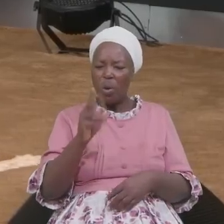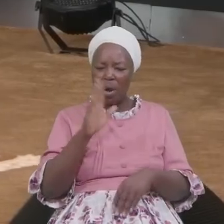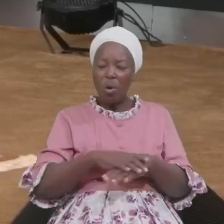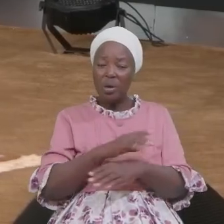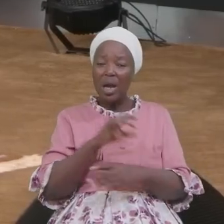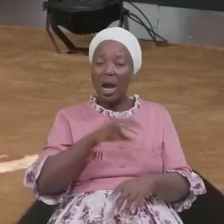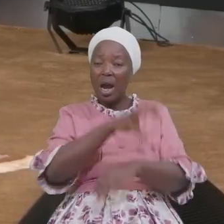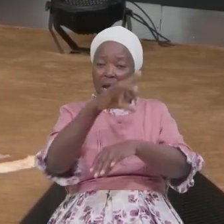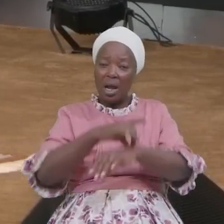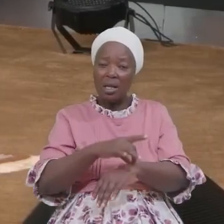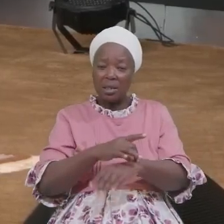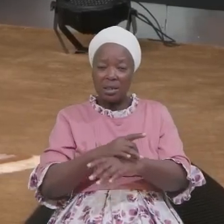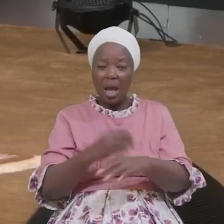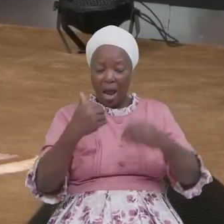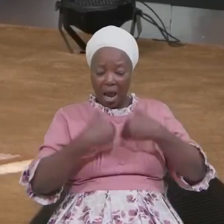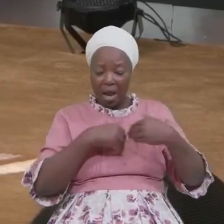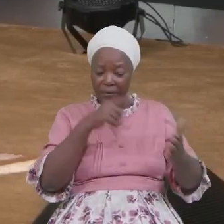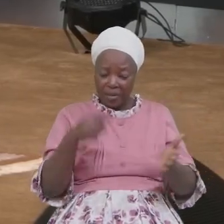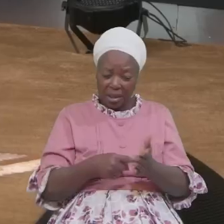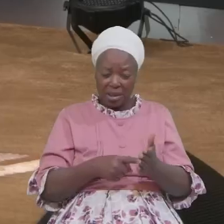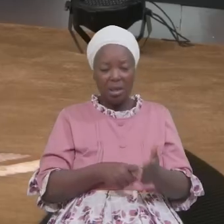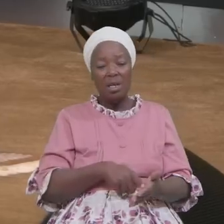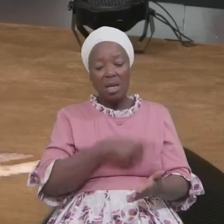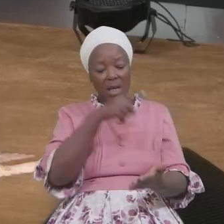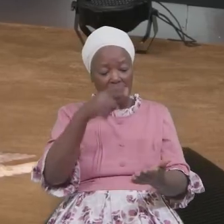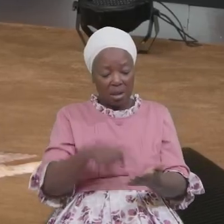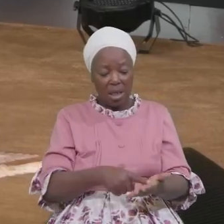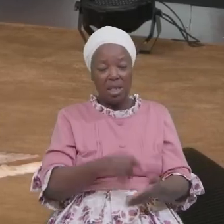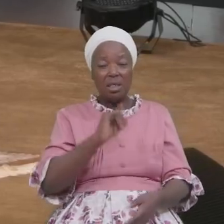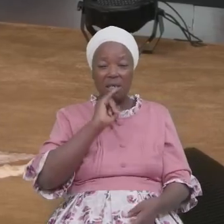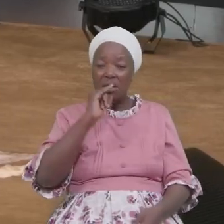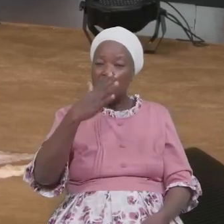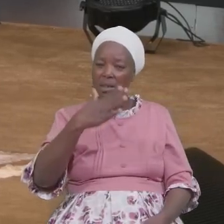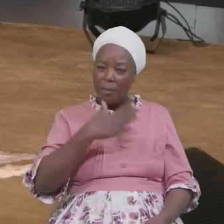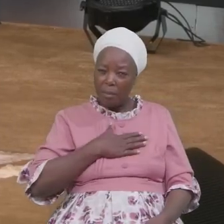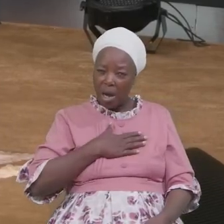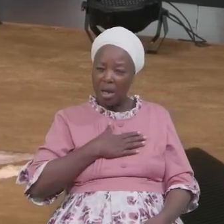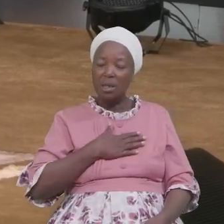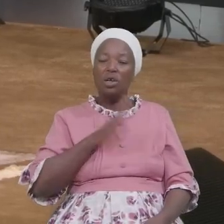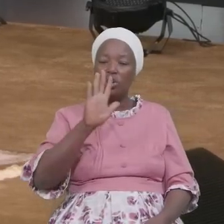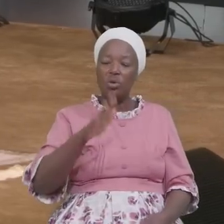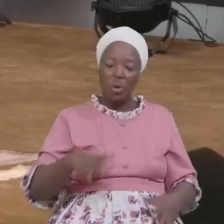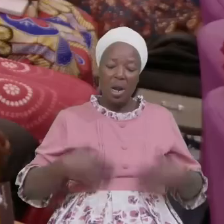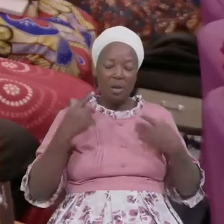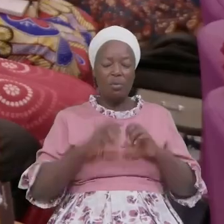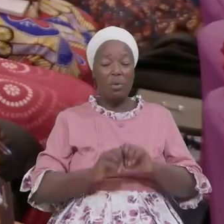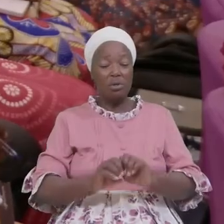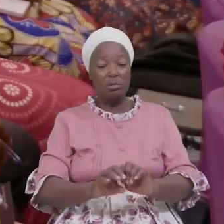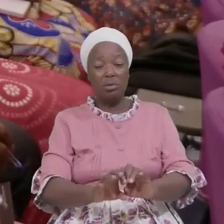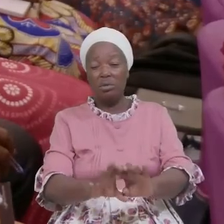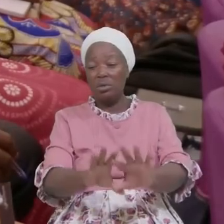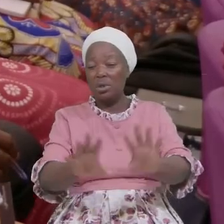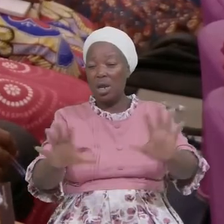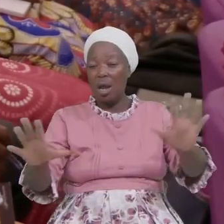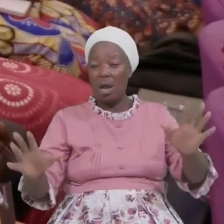this, this is mine. Your life will shine brighter. Look at